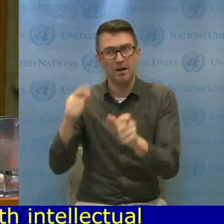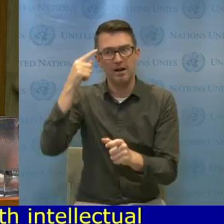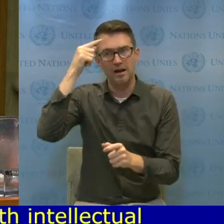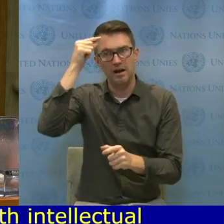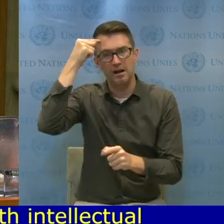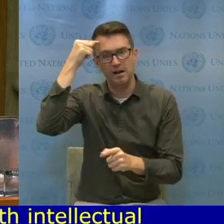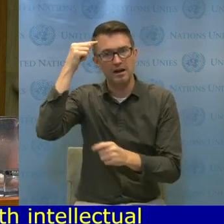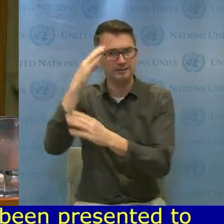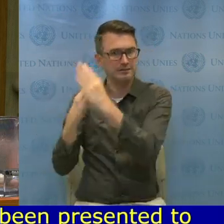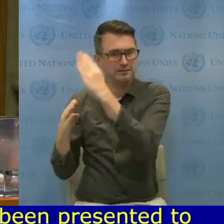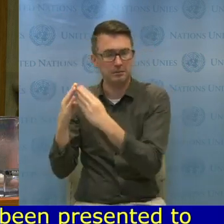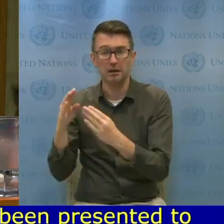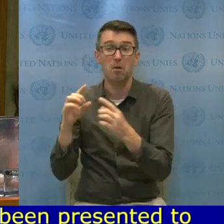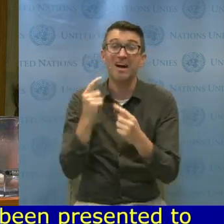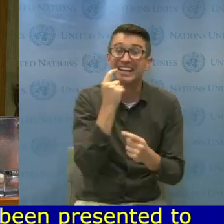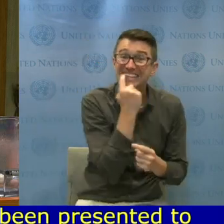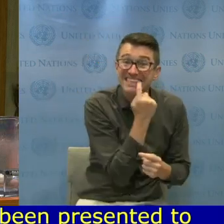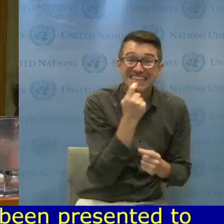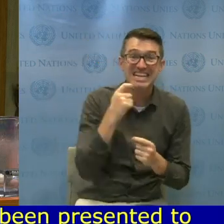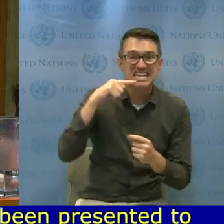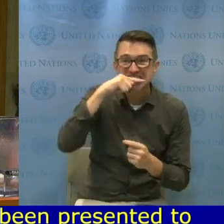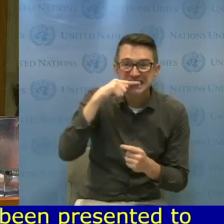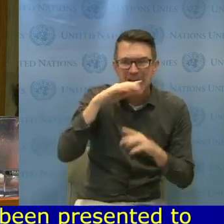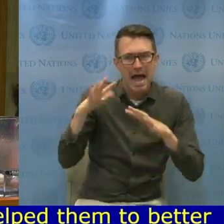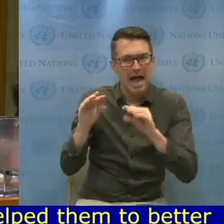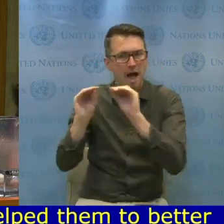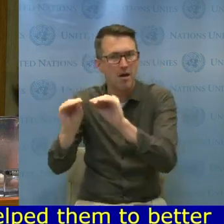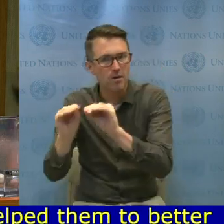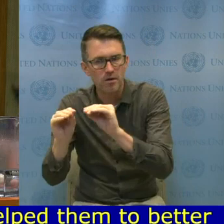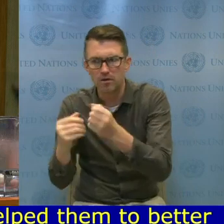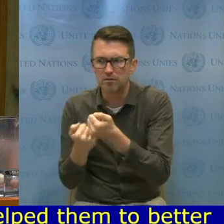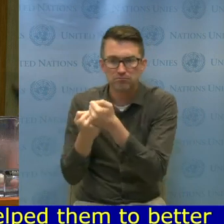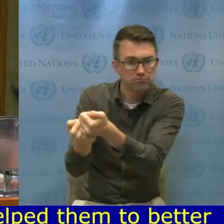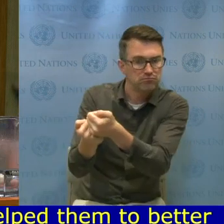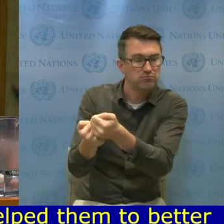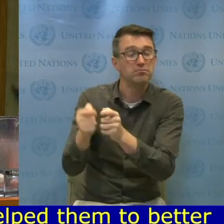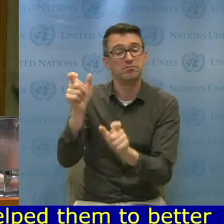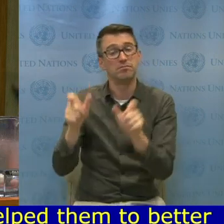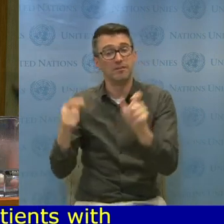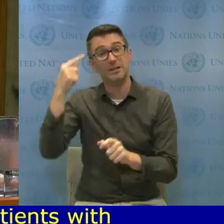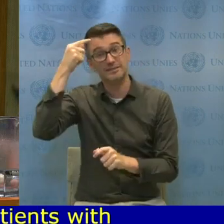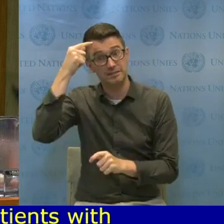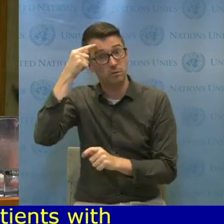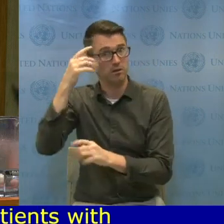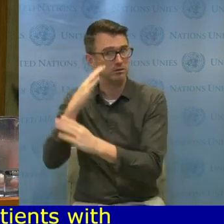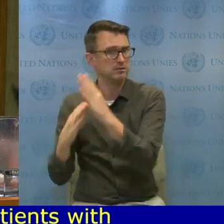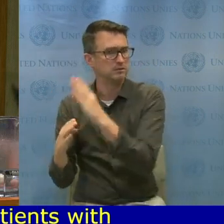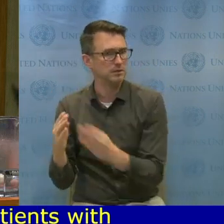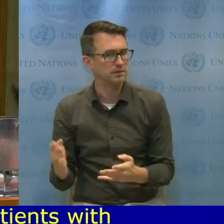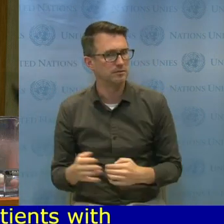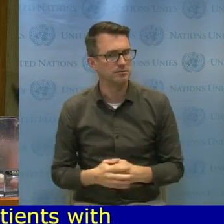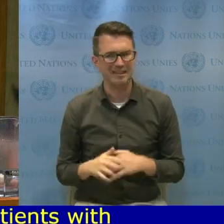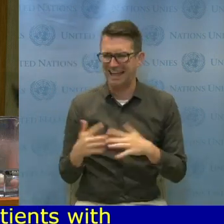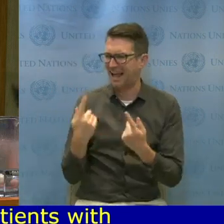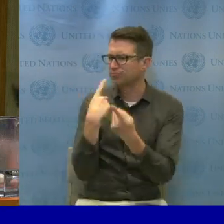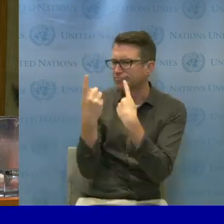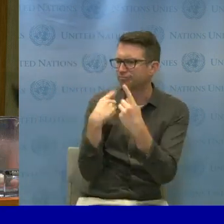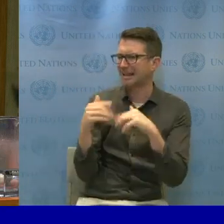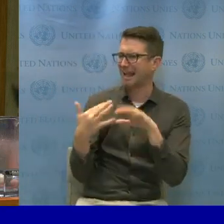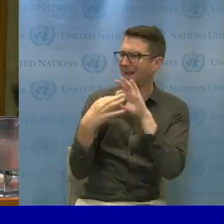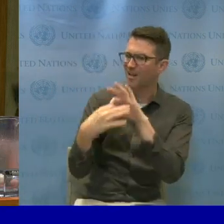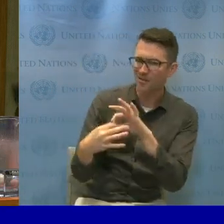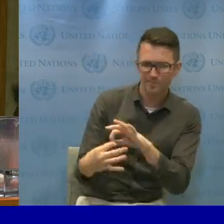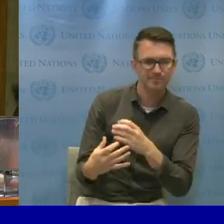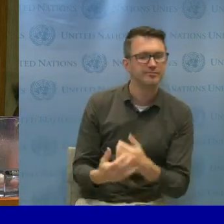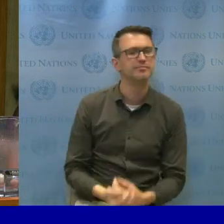intellectual disabilities. We continue to update and use this presentation to groups to develop practices that are